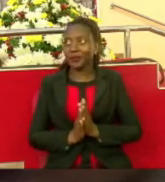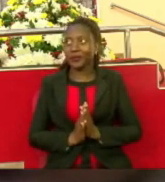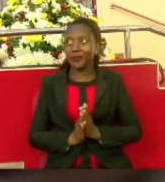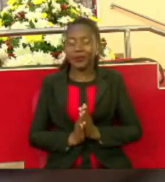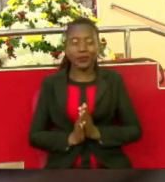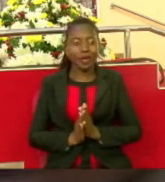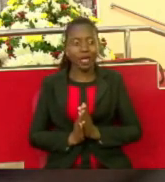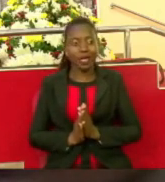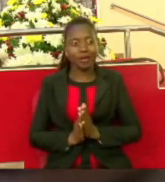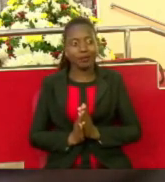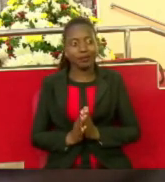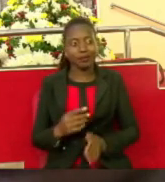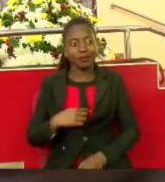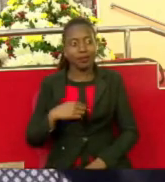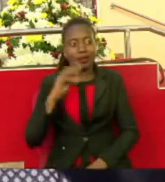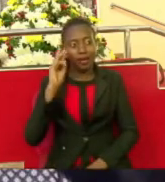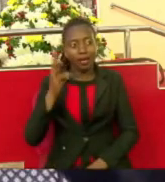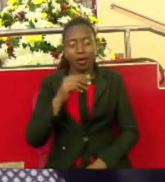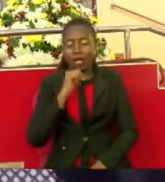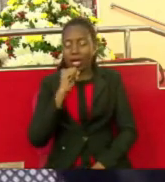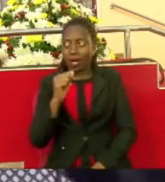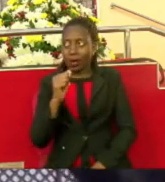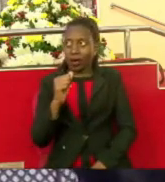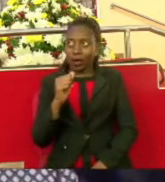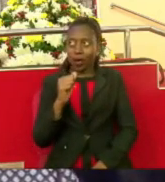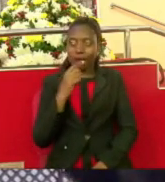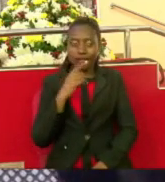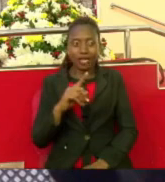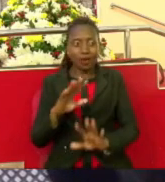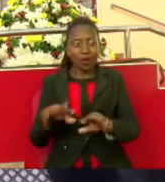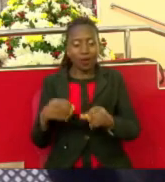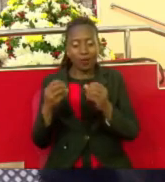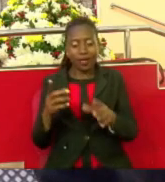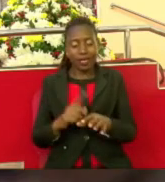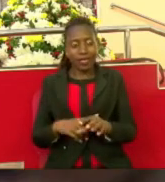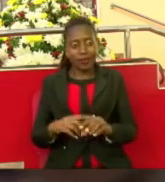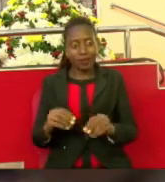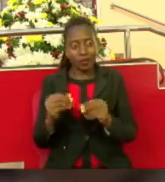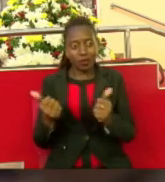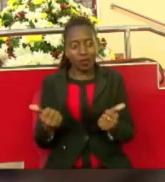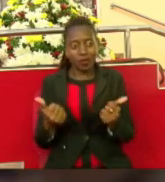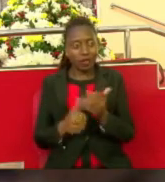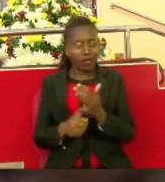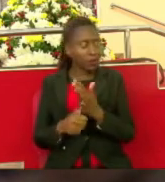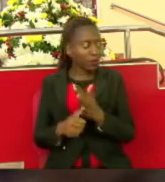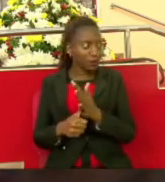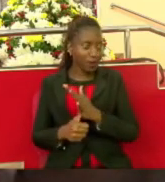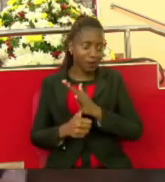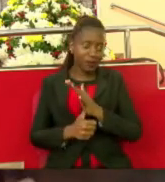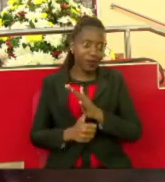But I will not tell you how many times we were called at night to go and resolve their issues down in Buruburu from here.